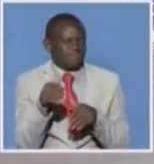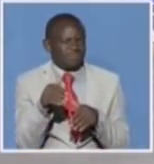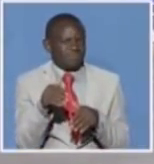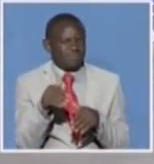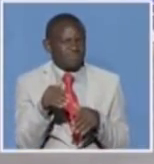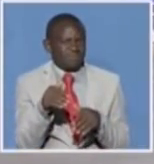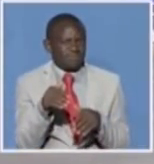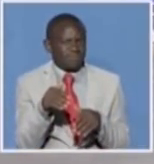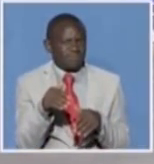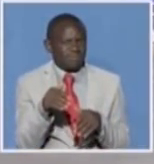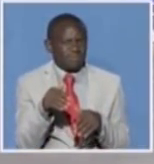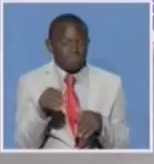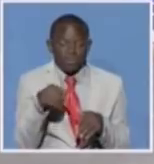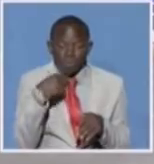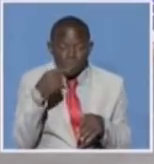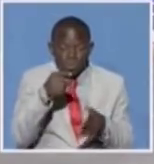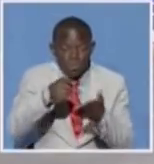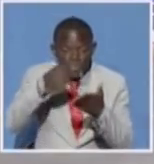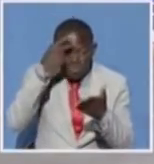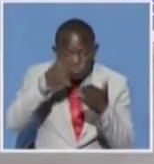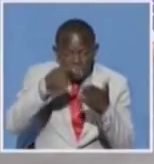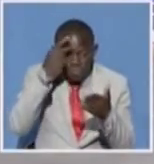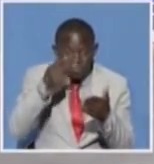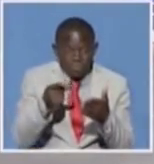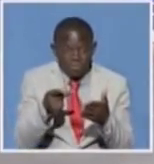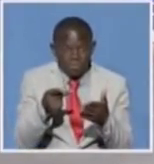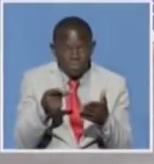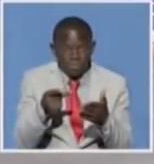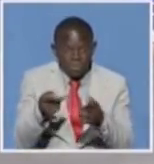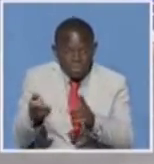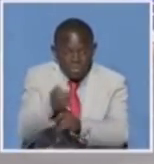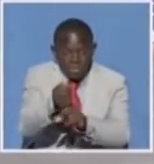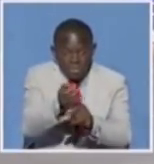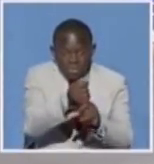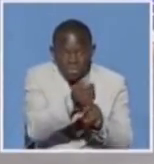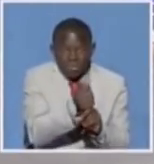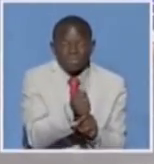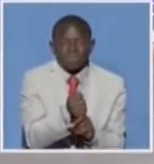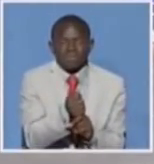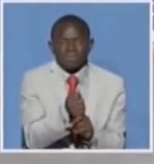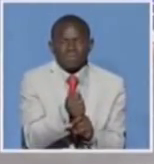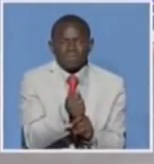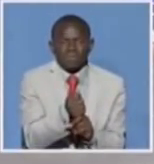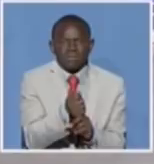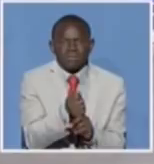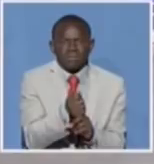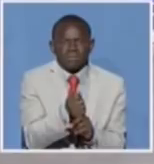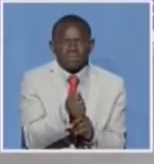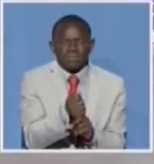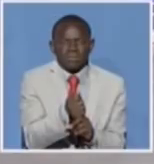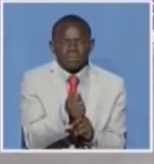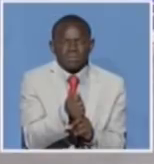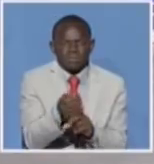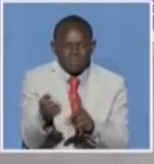rein in on pupils that have leakage, there's no support for them when they start appearing in court. And so they give it up. All they do is grab the leakage